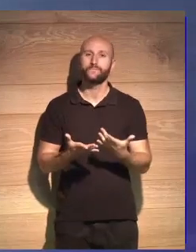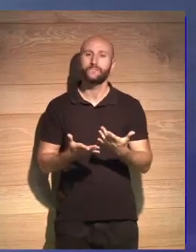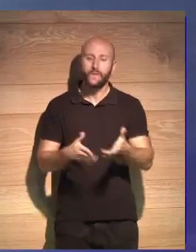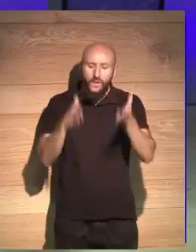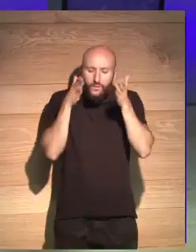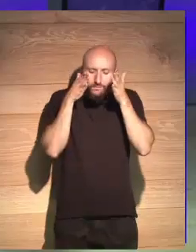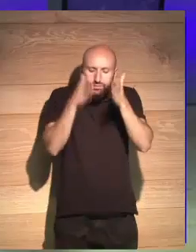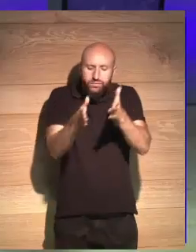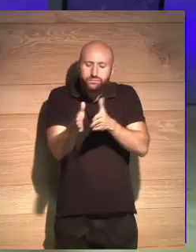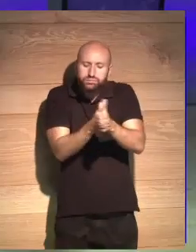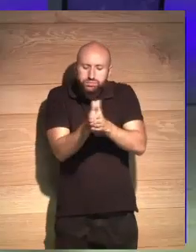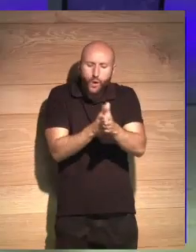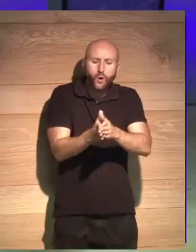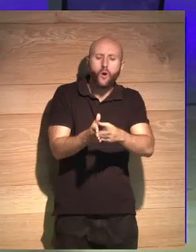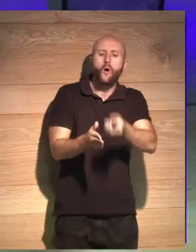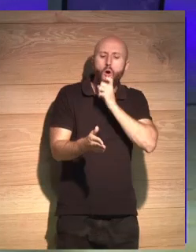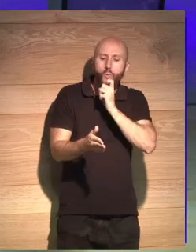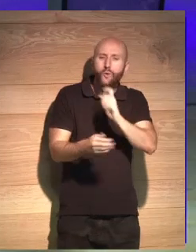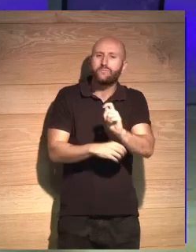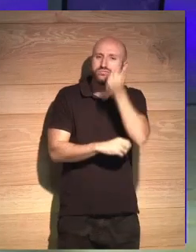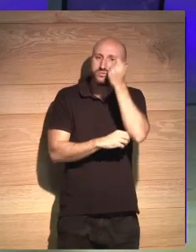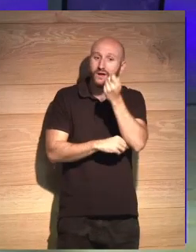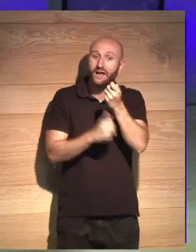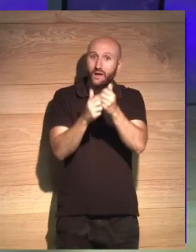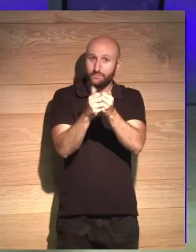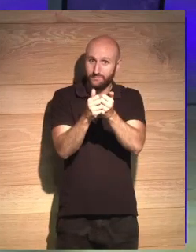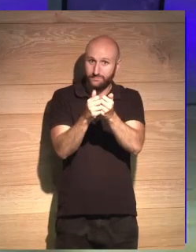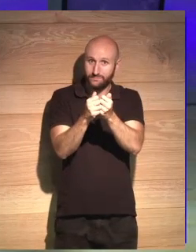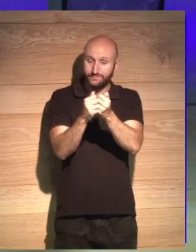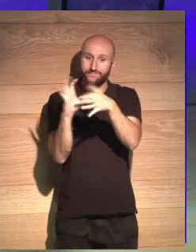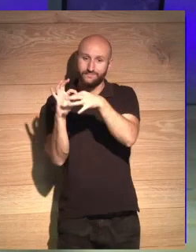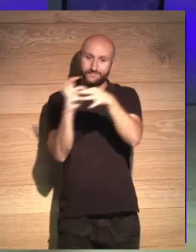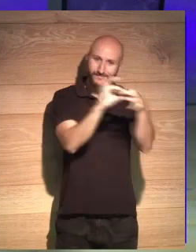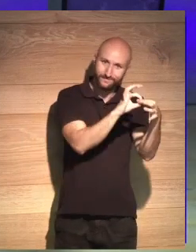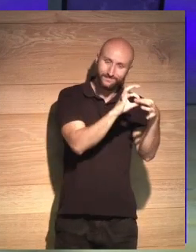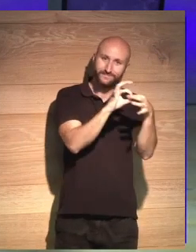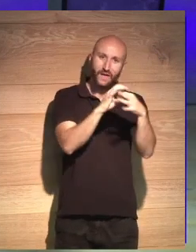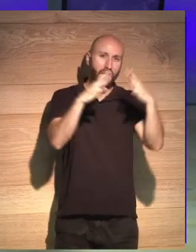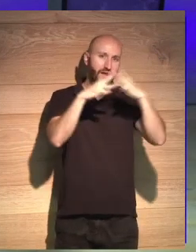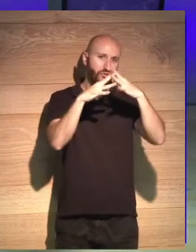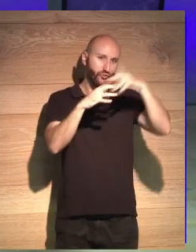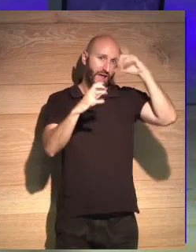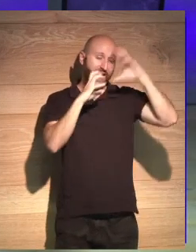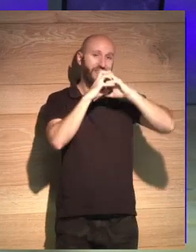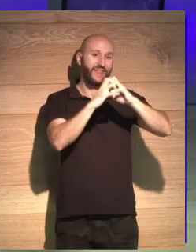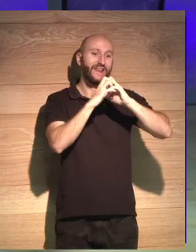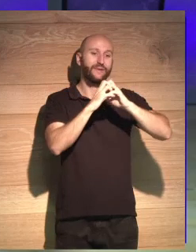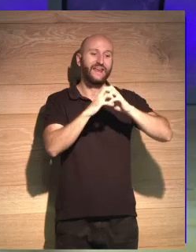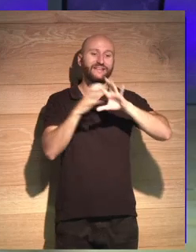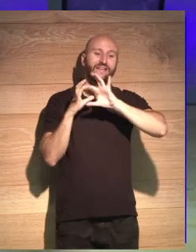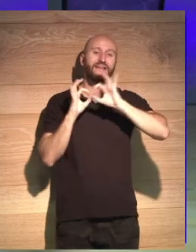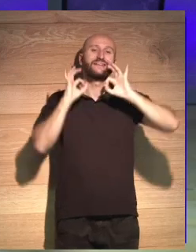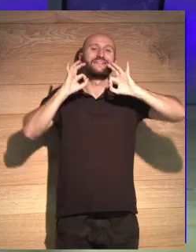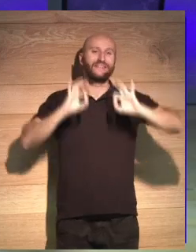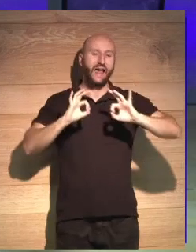what we have said before. I think that the key of how we engage is that video games are very related with the brain